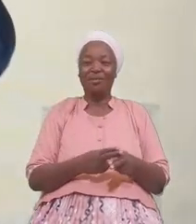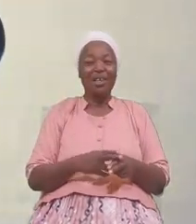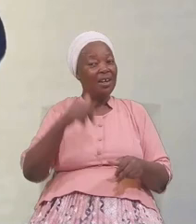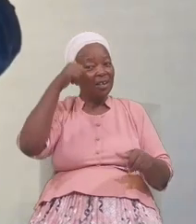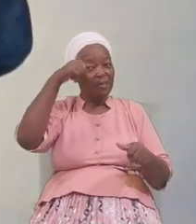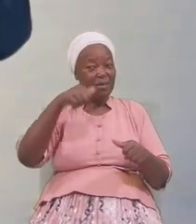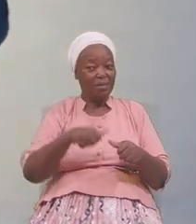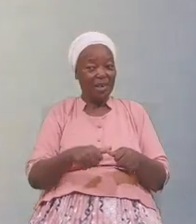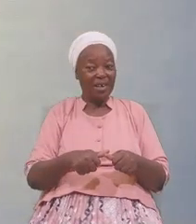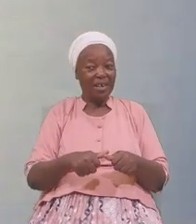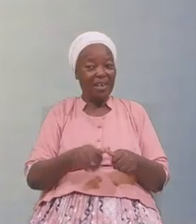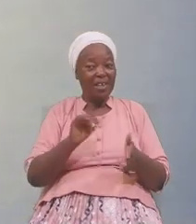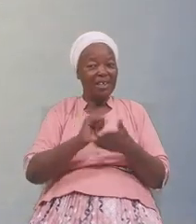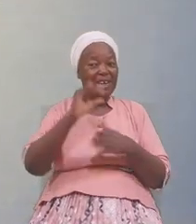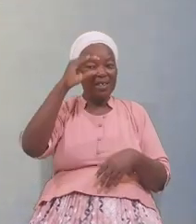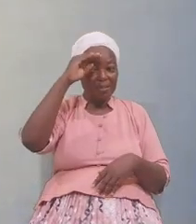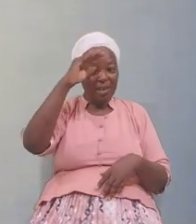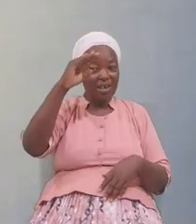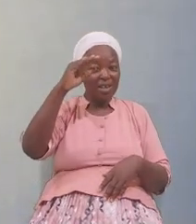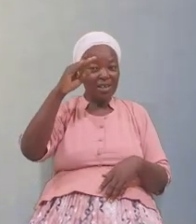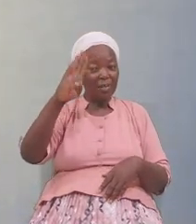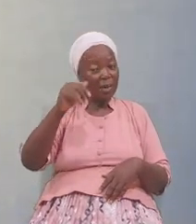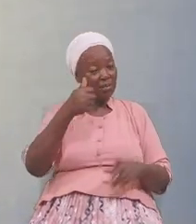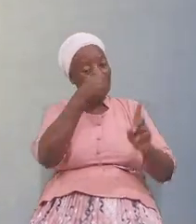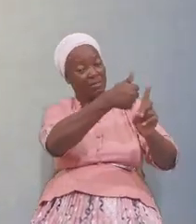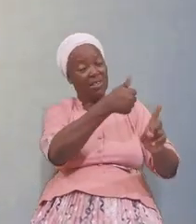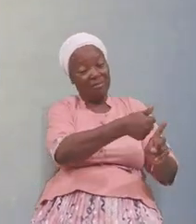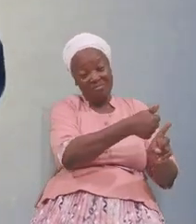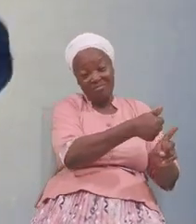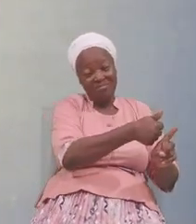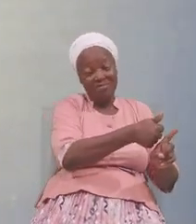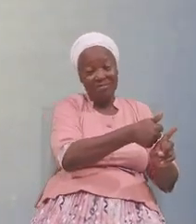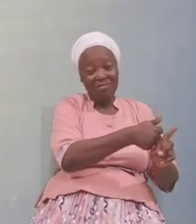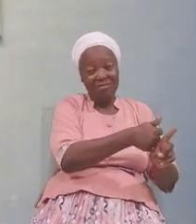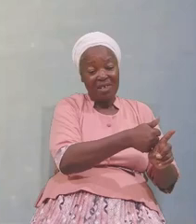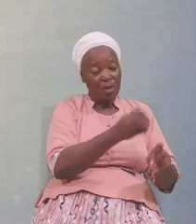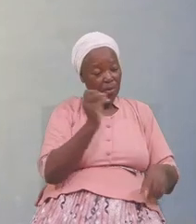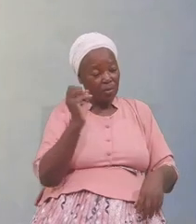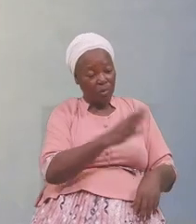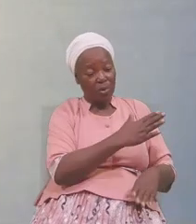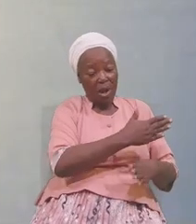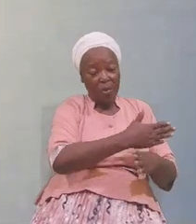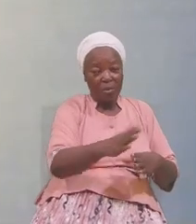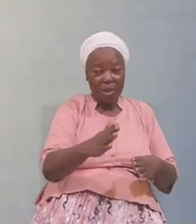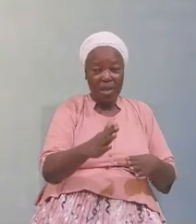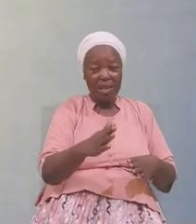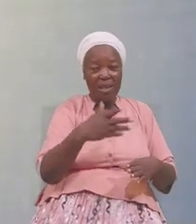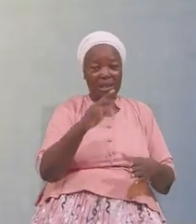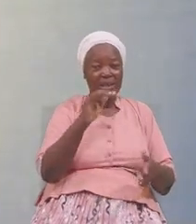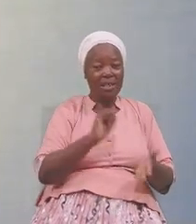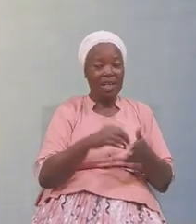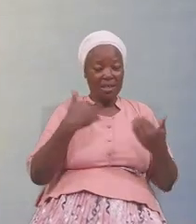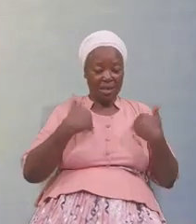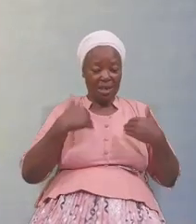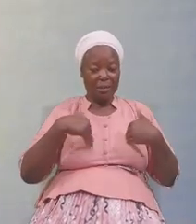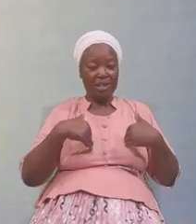Remember, that man by himself cast away the garment,